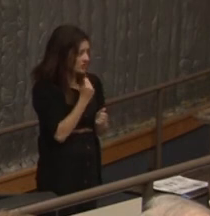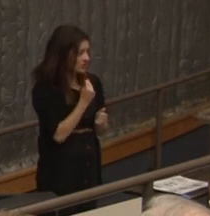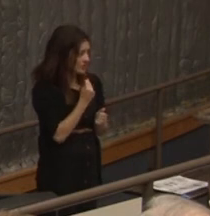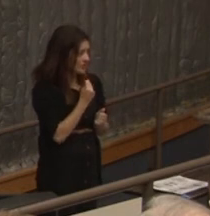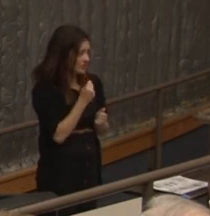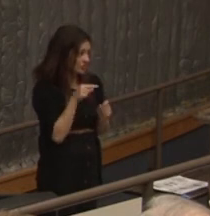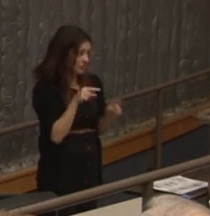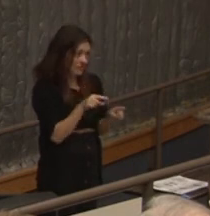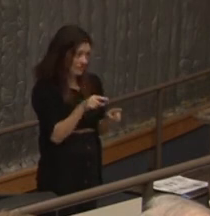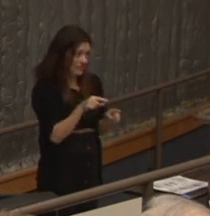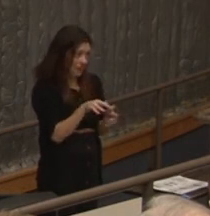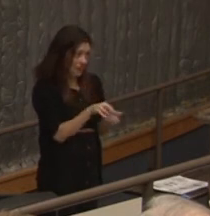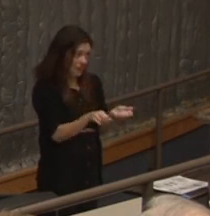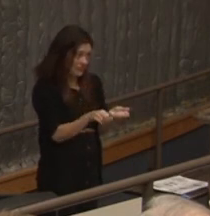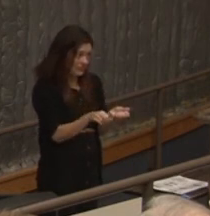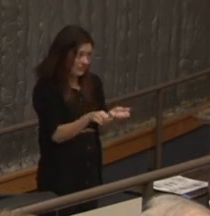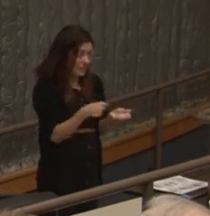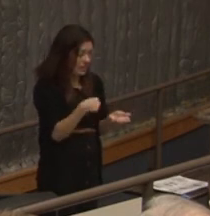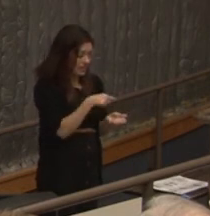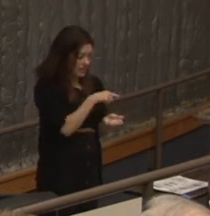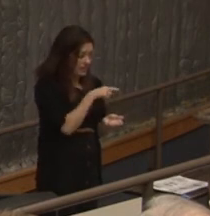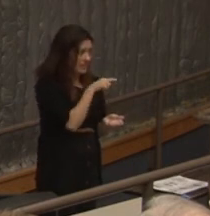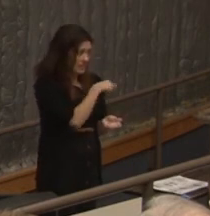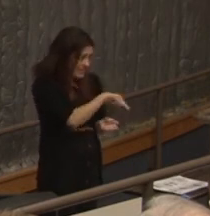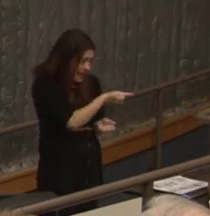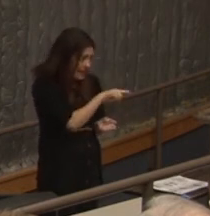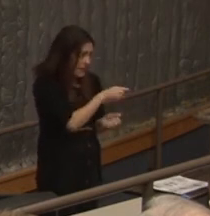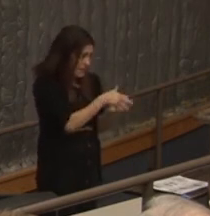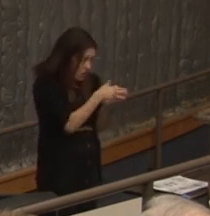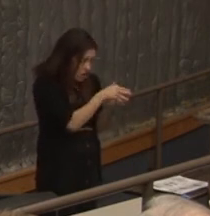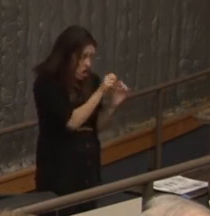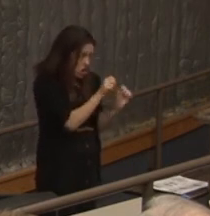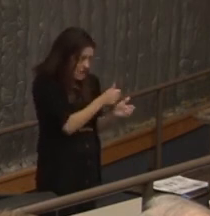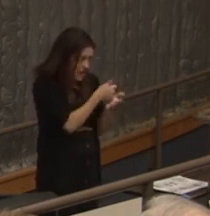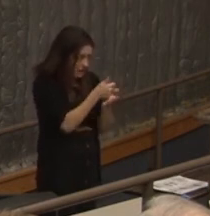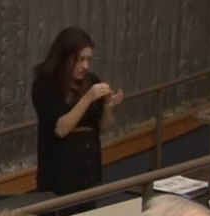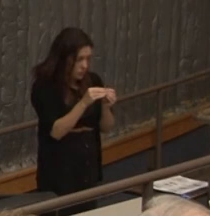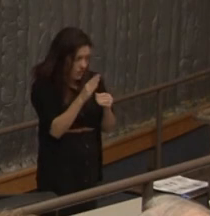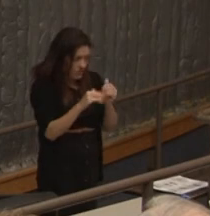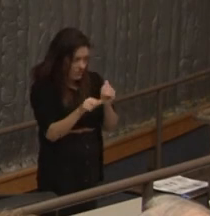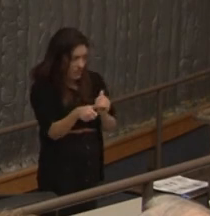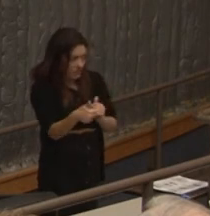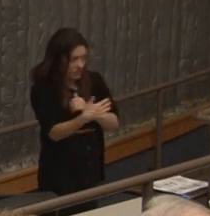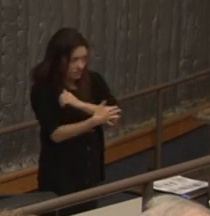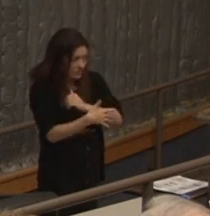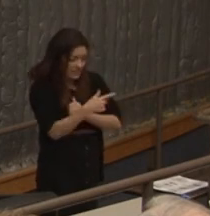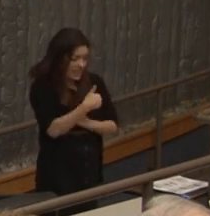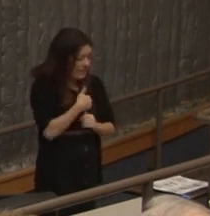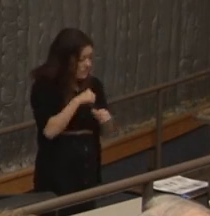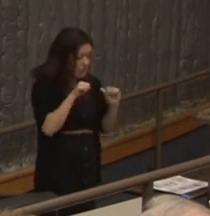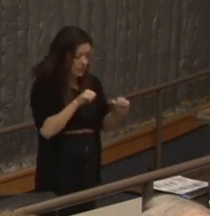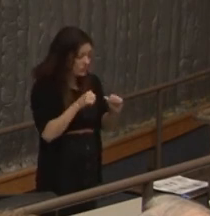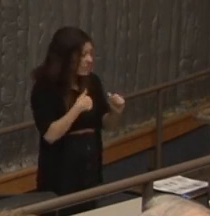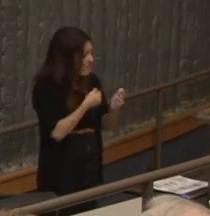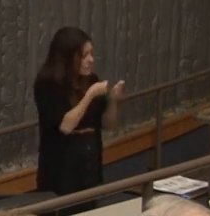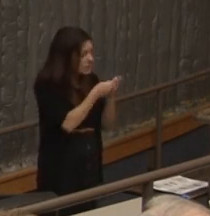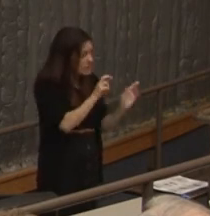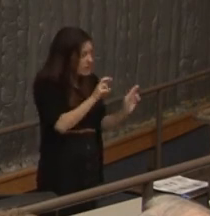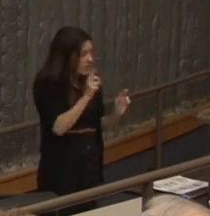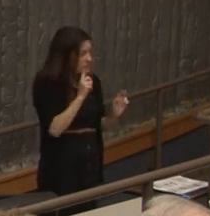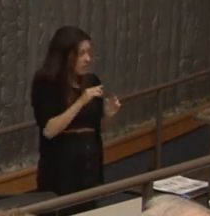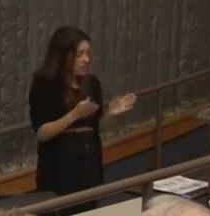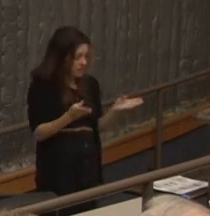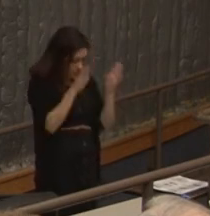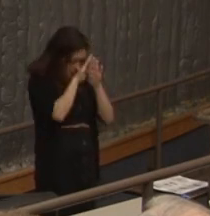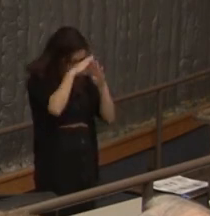the Holocaust, because they could have helped more than other countries. They had the capacity, they had the money, but they simply